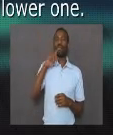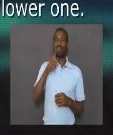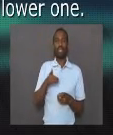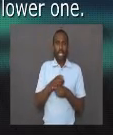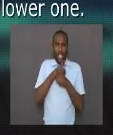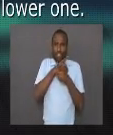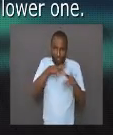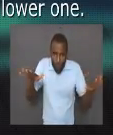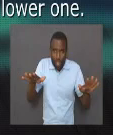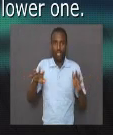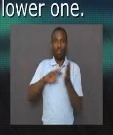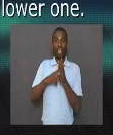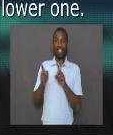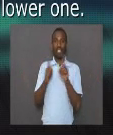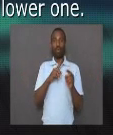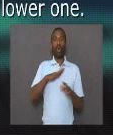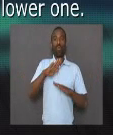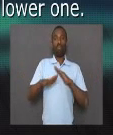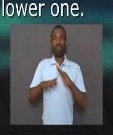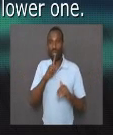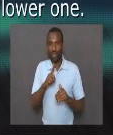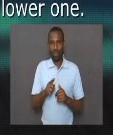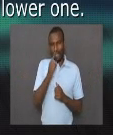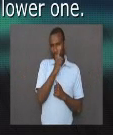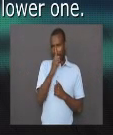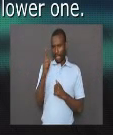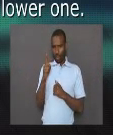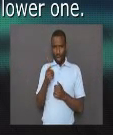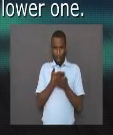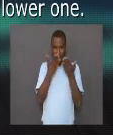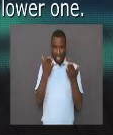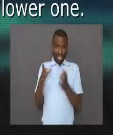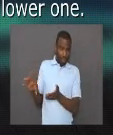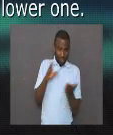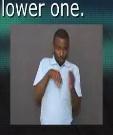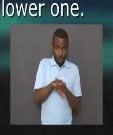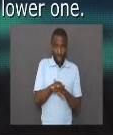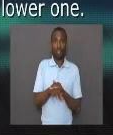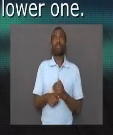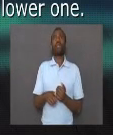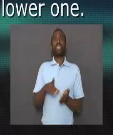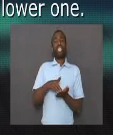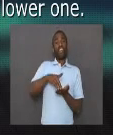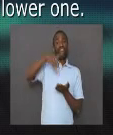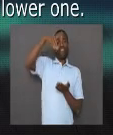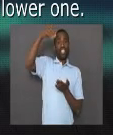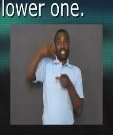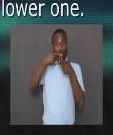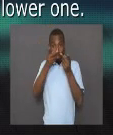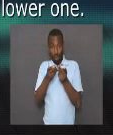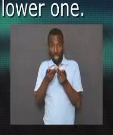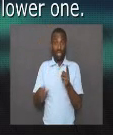Diffusion is the process in which particles in a fluid spread from an area of